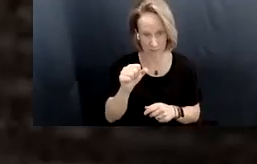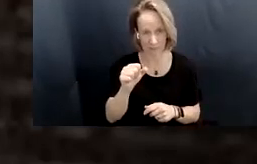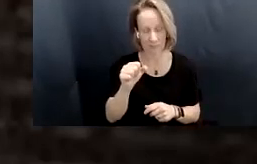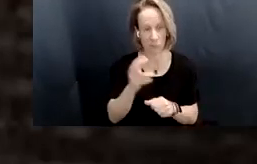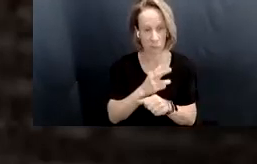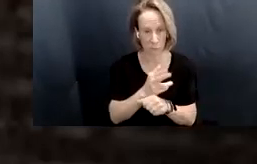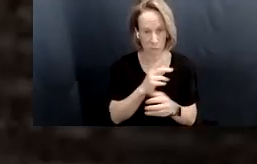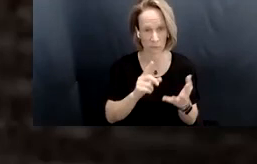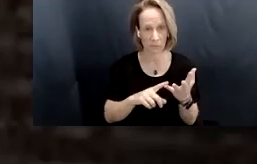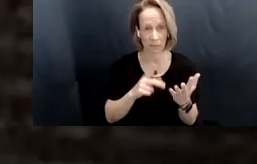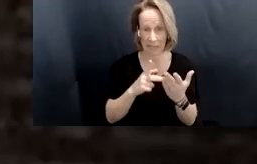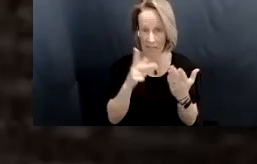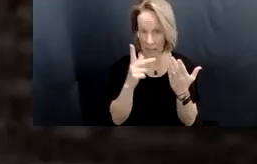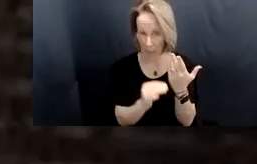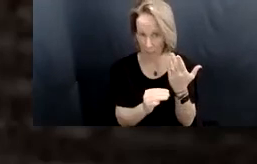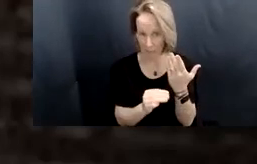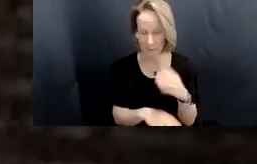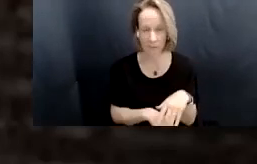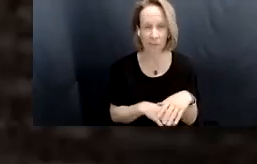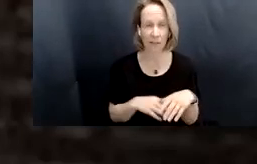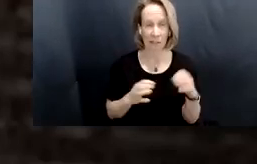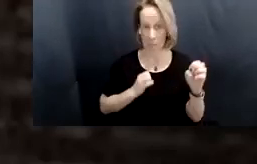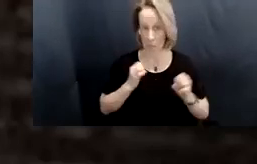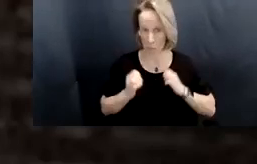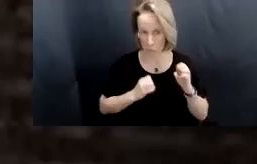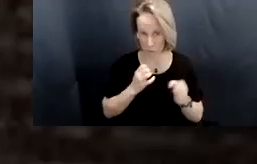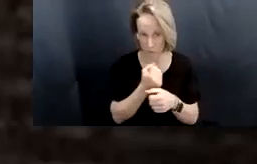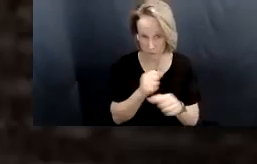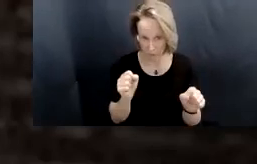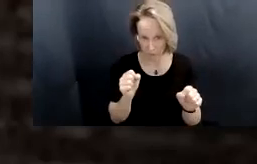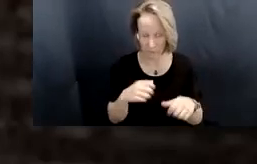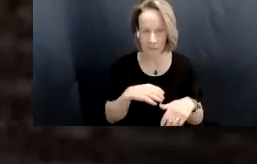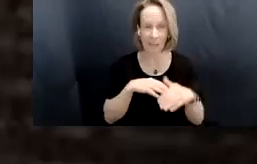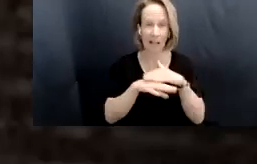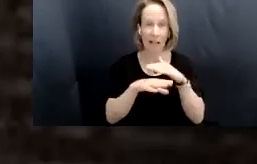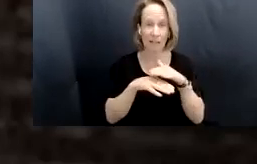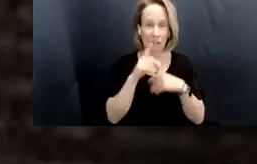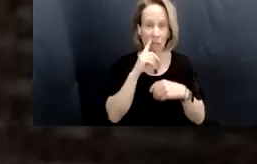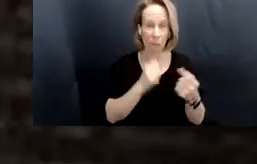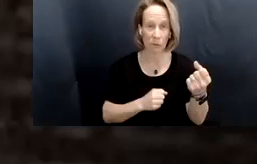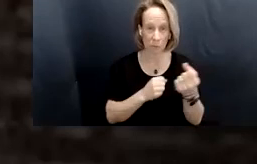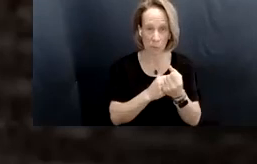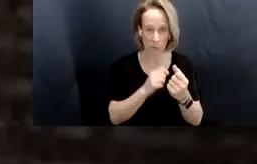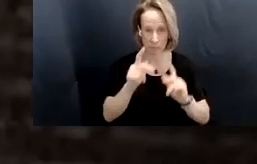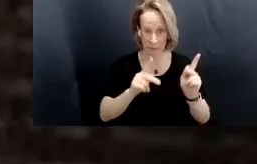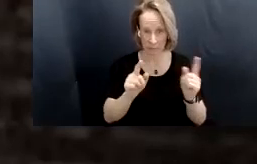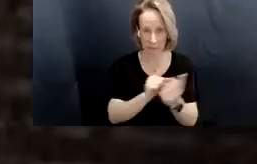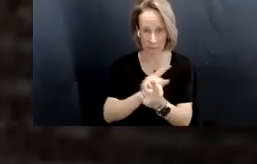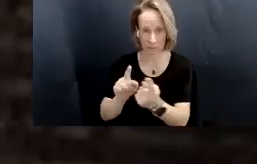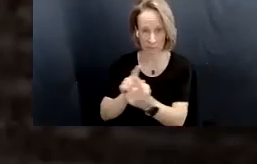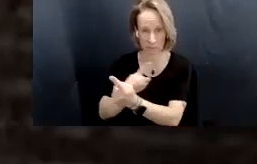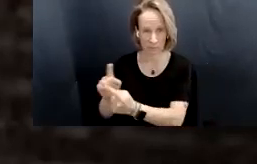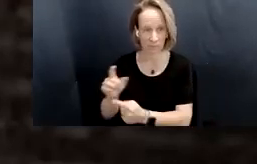applications, emotional safety, access to support networks, and COVID-19 specific health